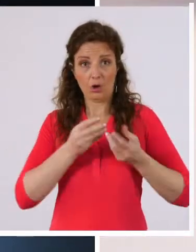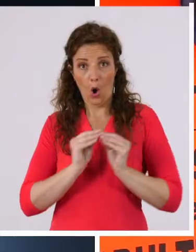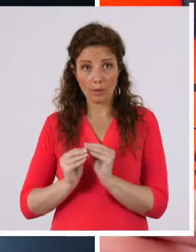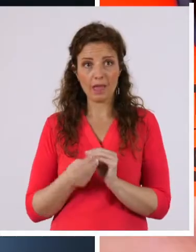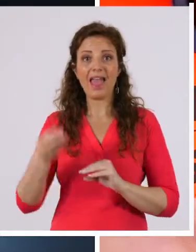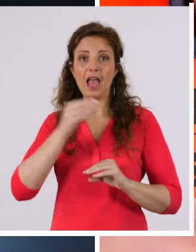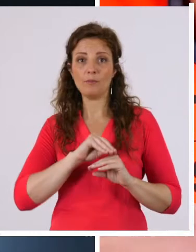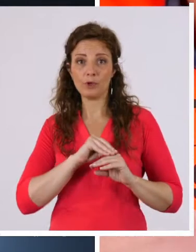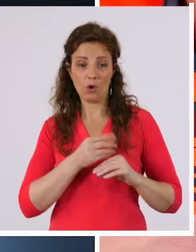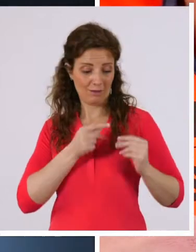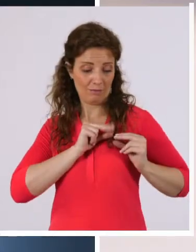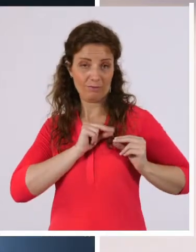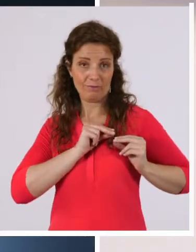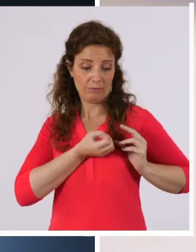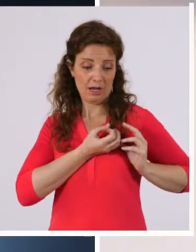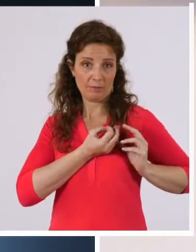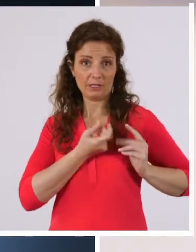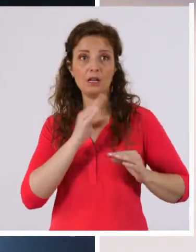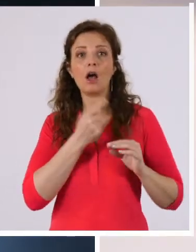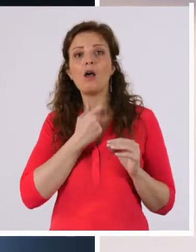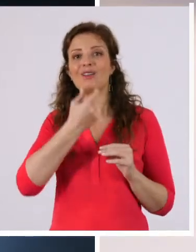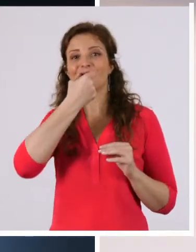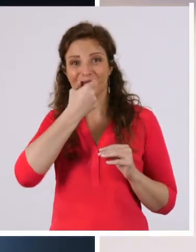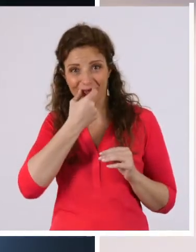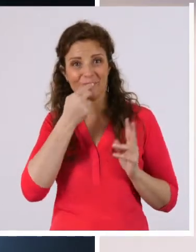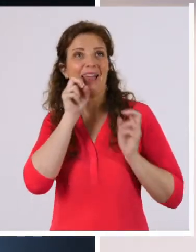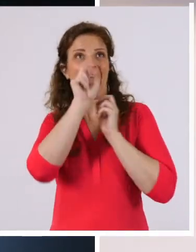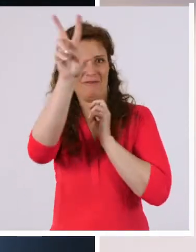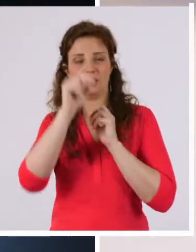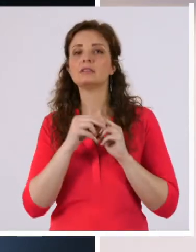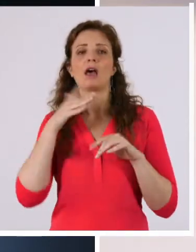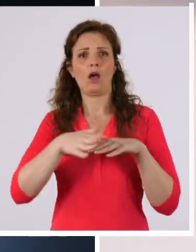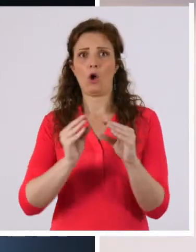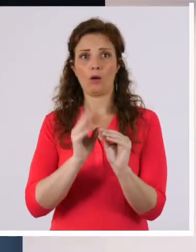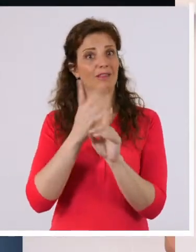and on how to use the flashlight and the safety whistle.